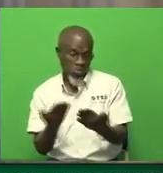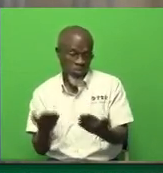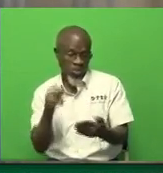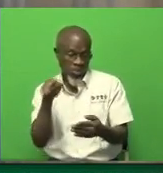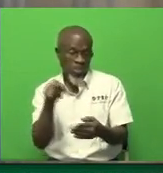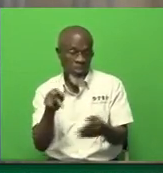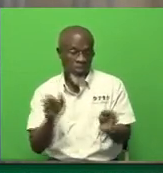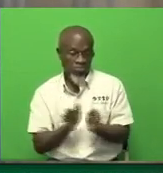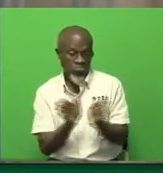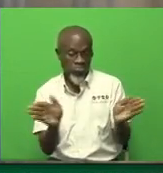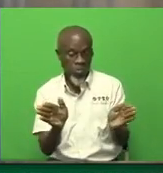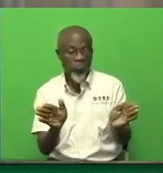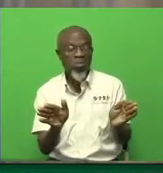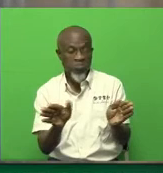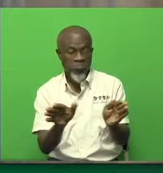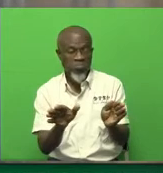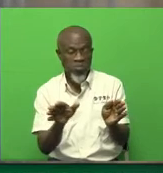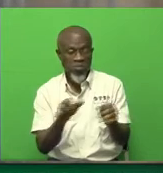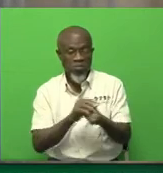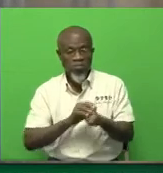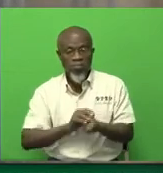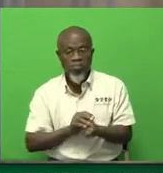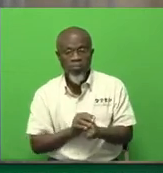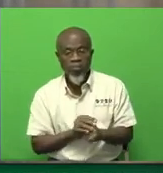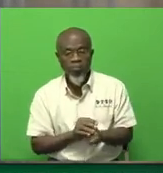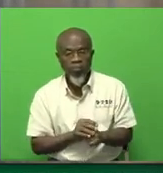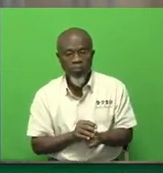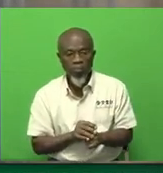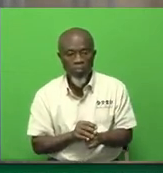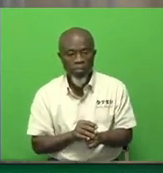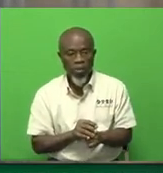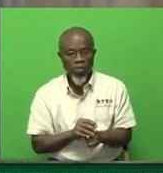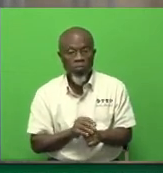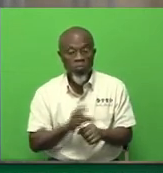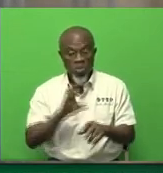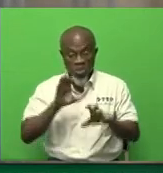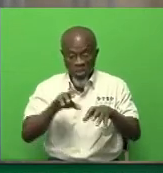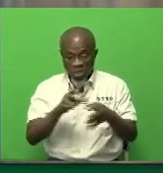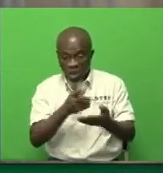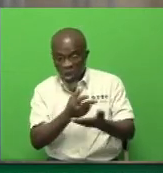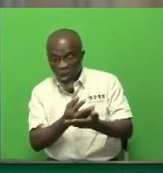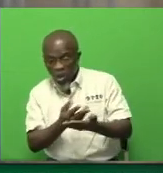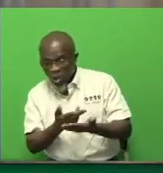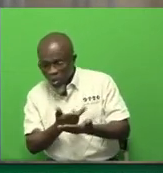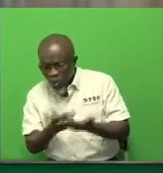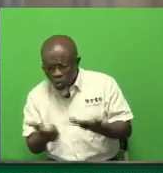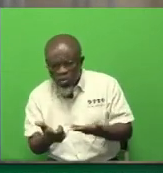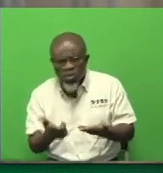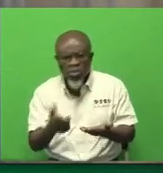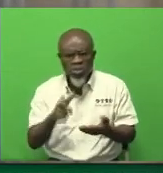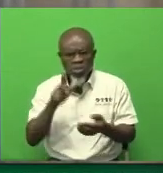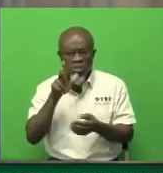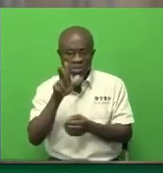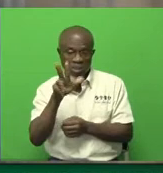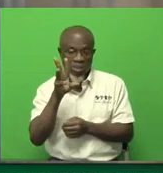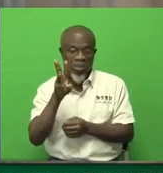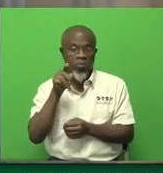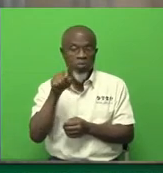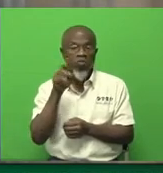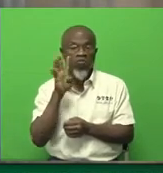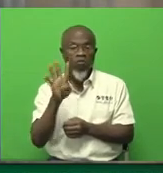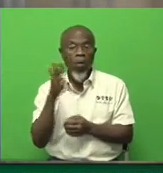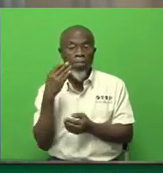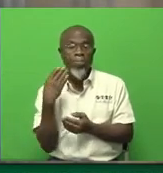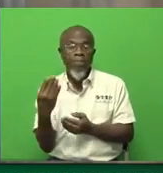meant that we would have lost 36.4 billion dollars to corruption over the last seven years